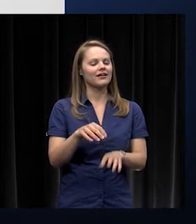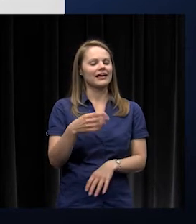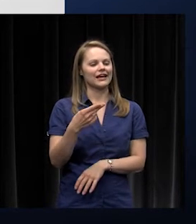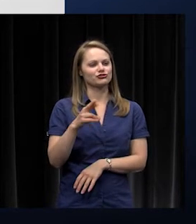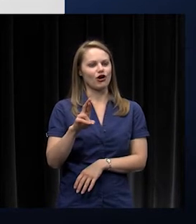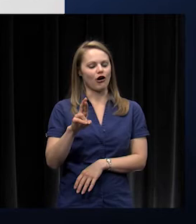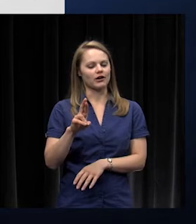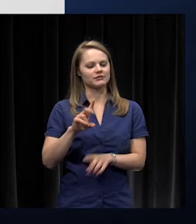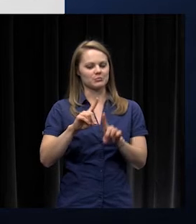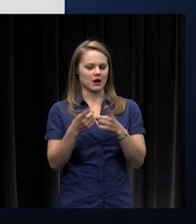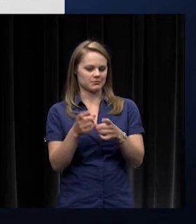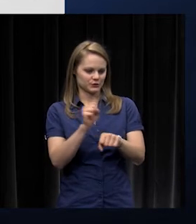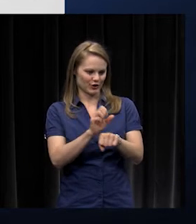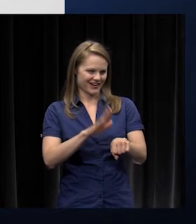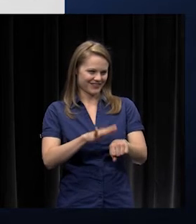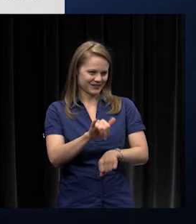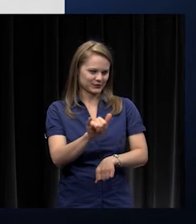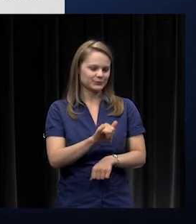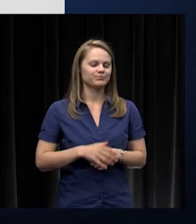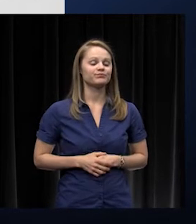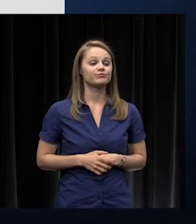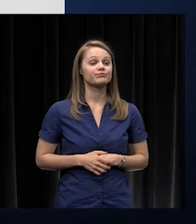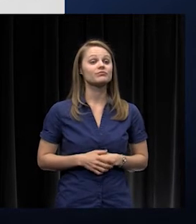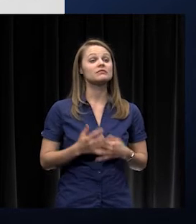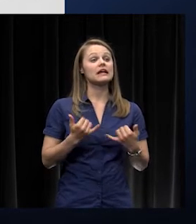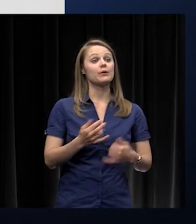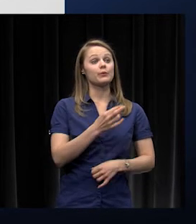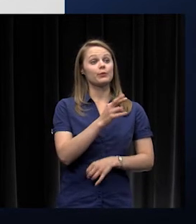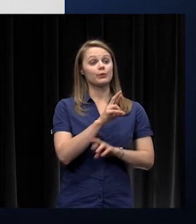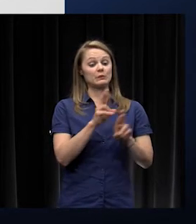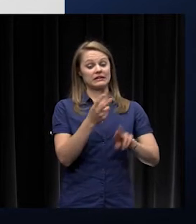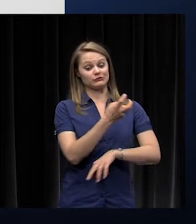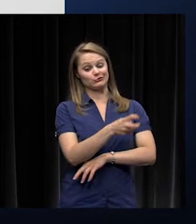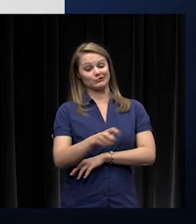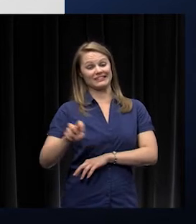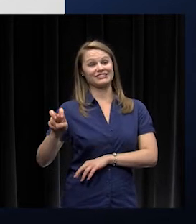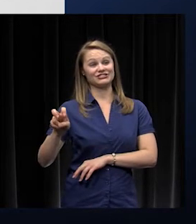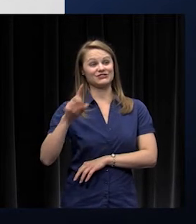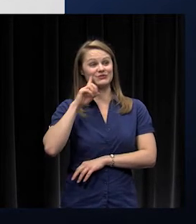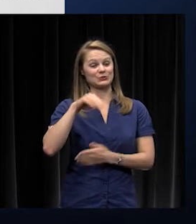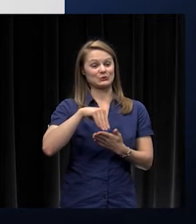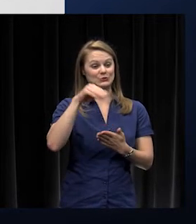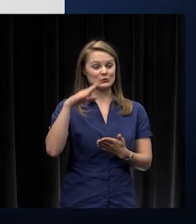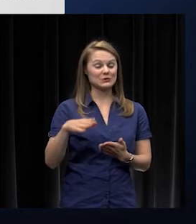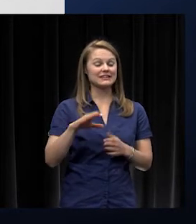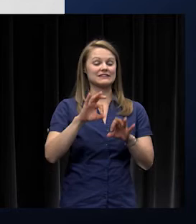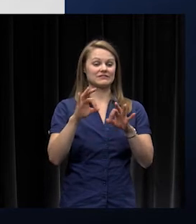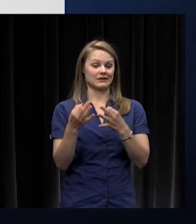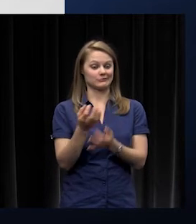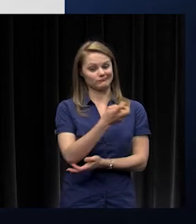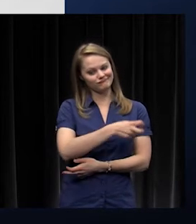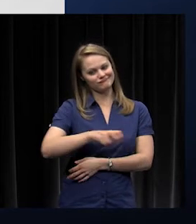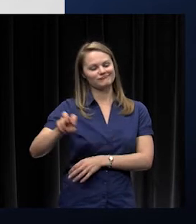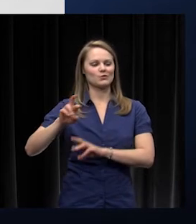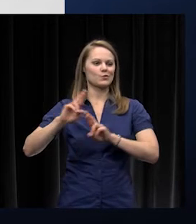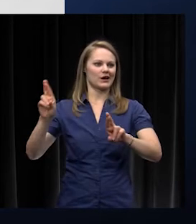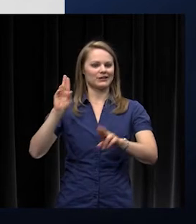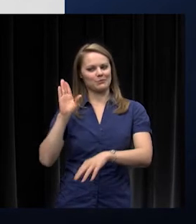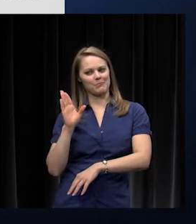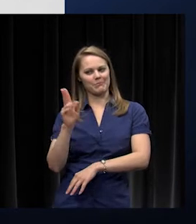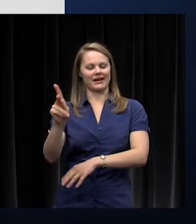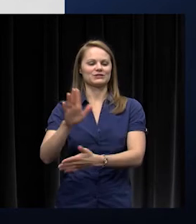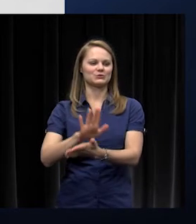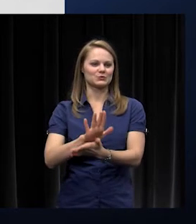been working on. Well, we're ready to transition our students and our families back to school. We've already